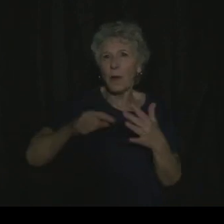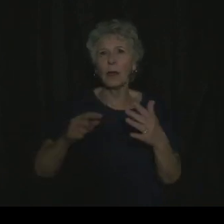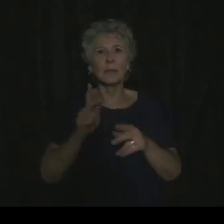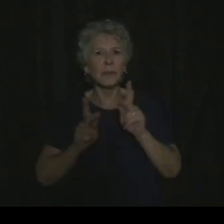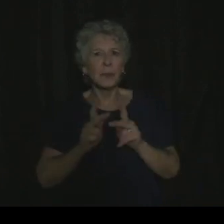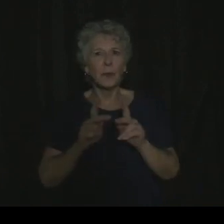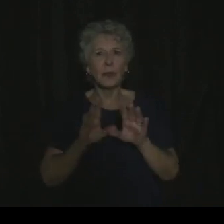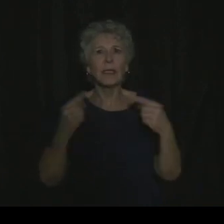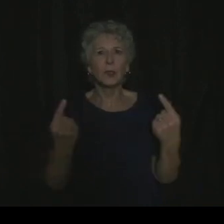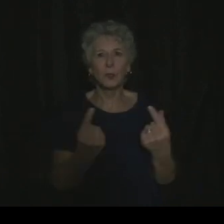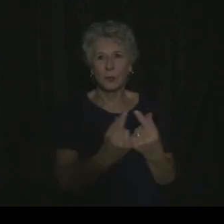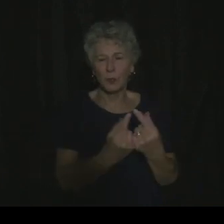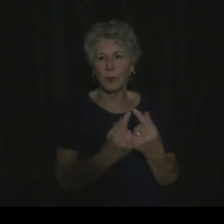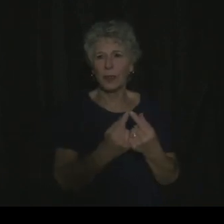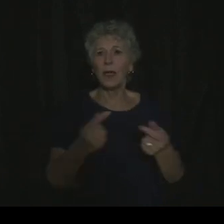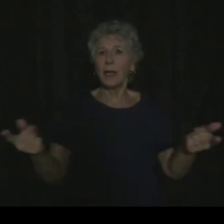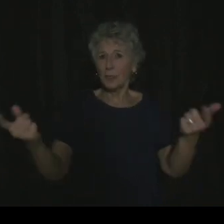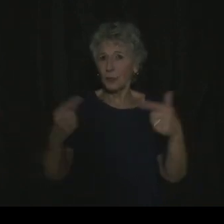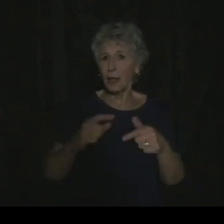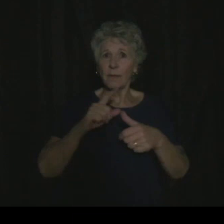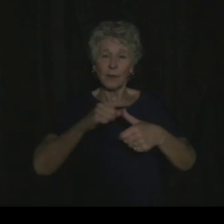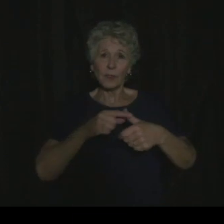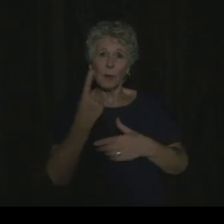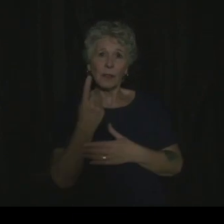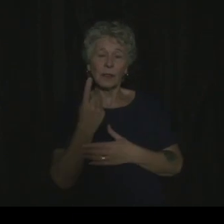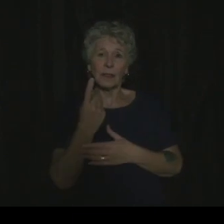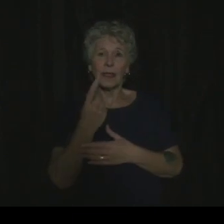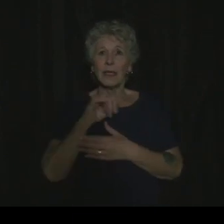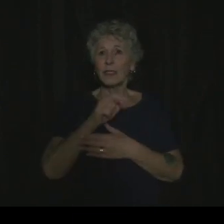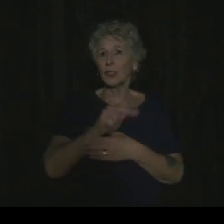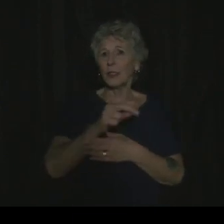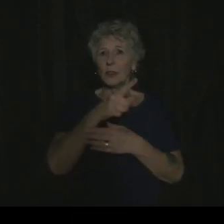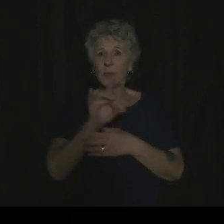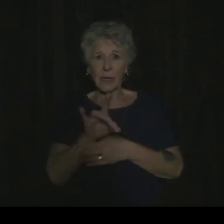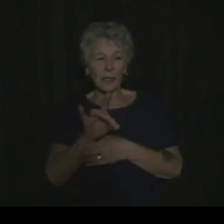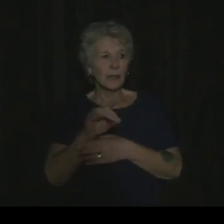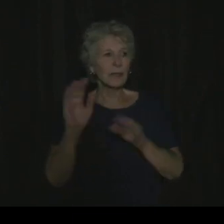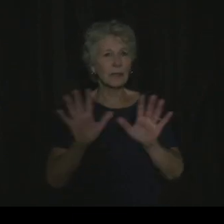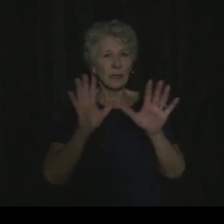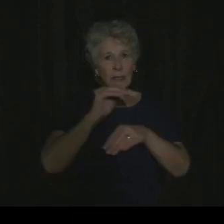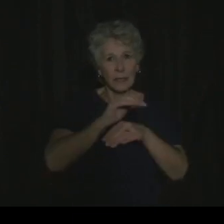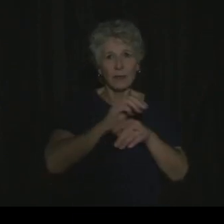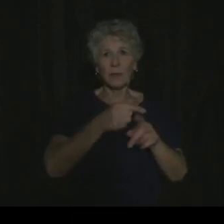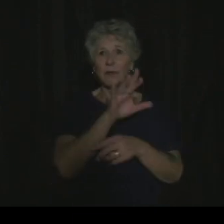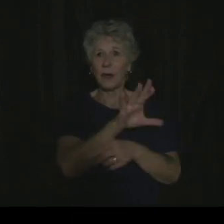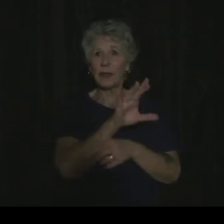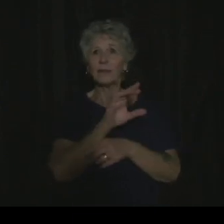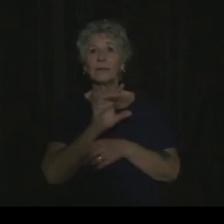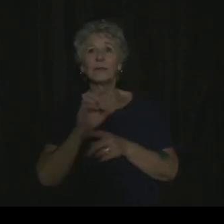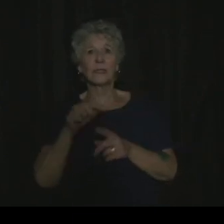see in Scripture? So come out to that. Our first one is January 28th. It's a Sunday night from 5 to 7